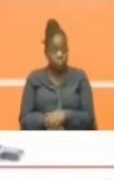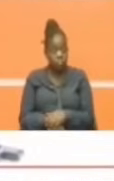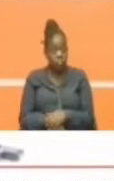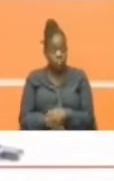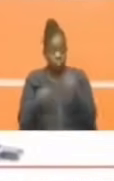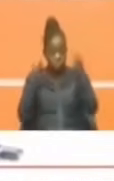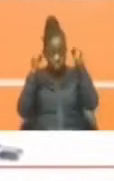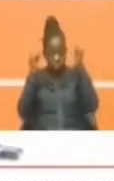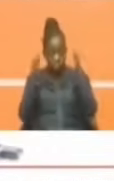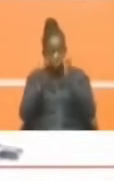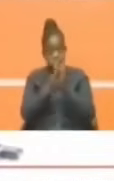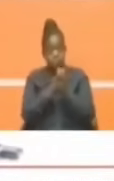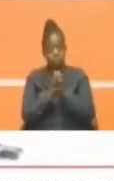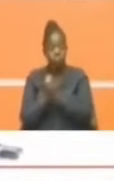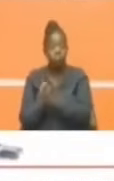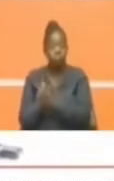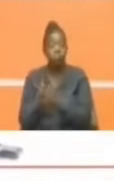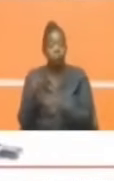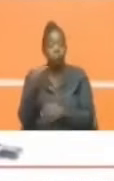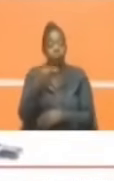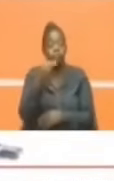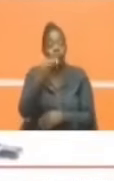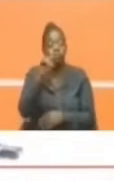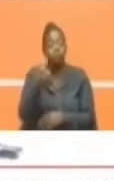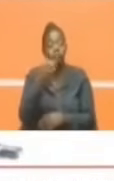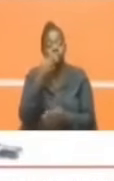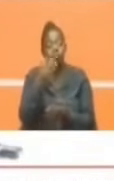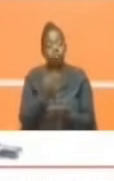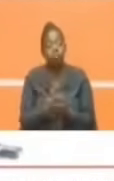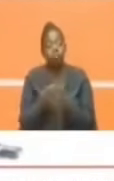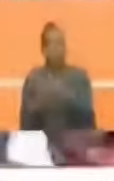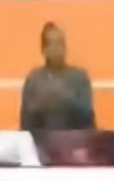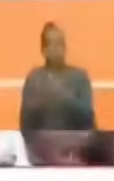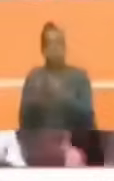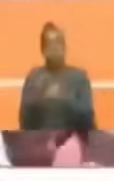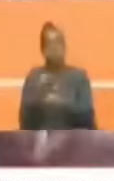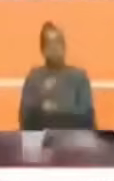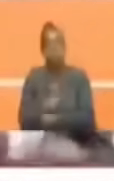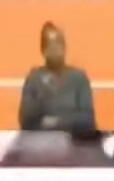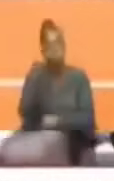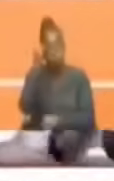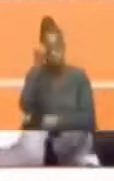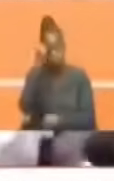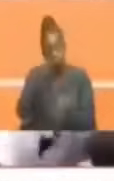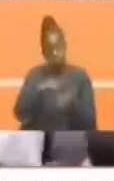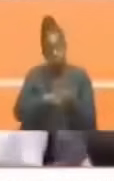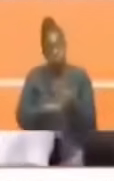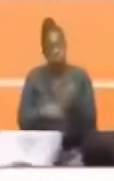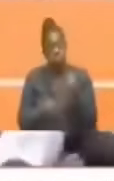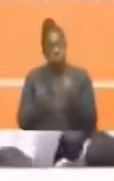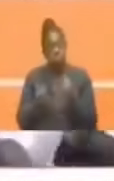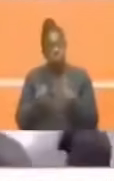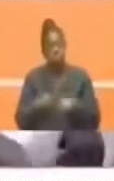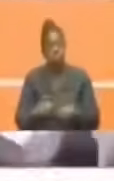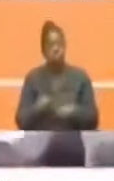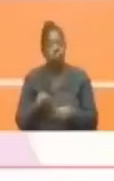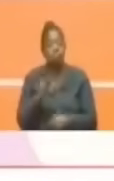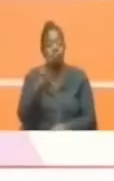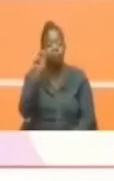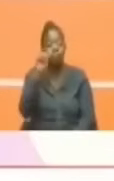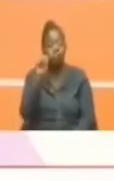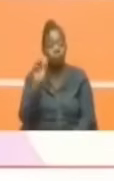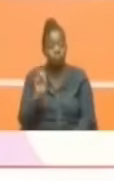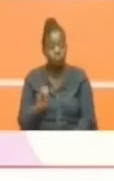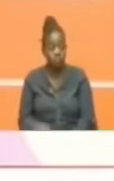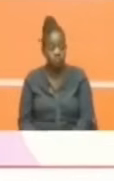ne president yebaziza Haji Kamulegi olw'okubeera ekyokulabira ku masomero ga gavumenti agasinya agalimu enkola eyabonna abasome.